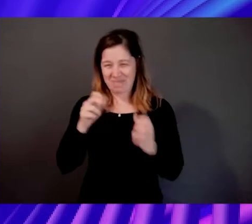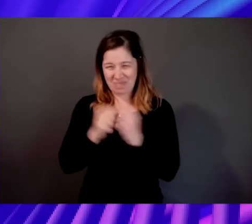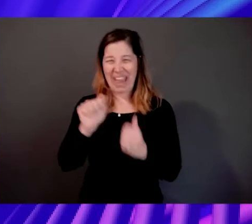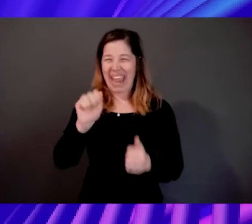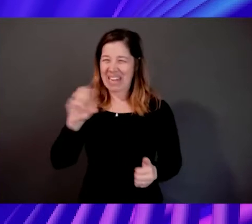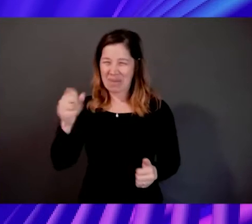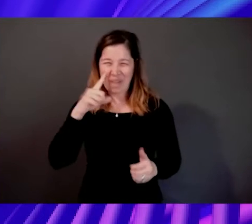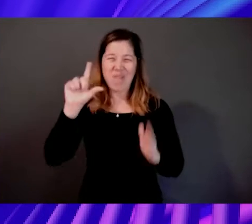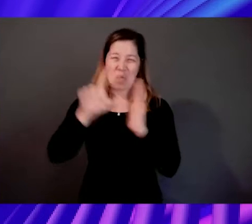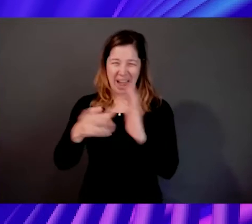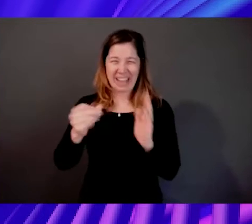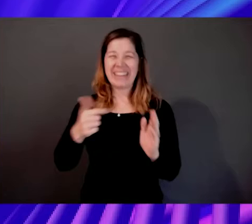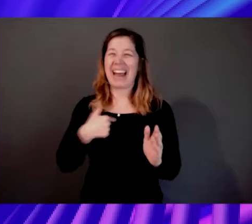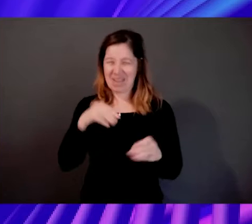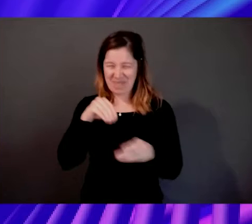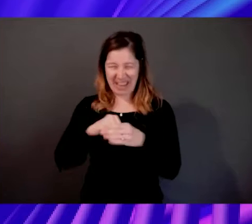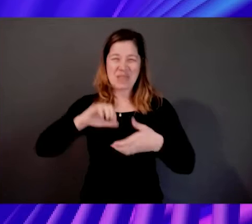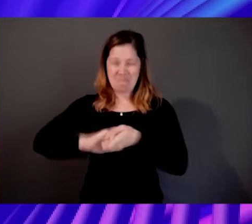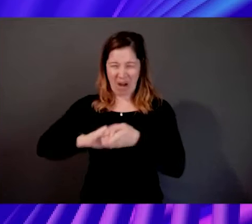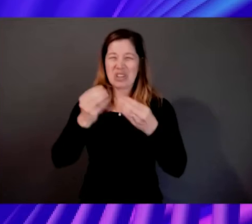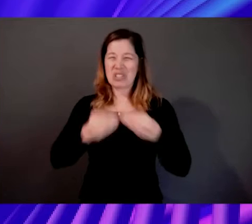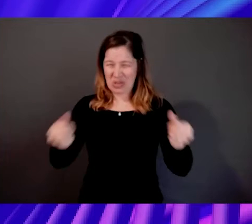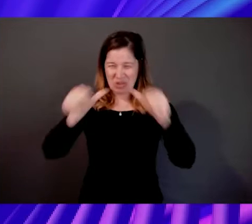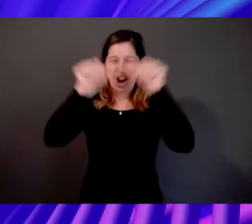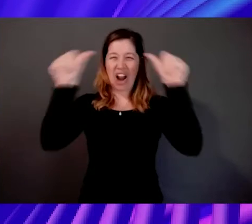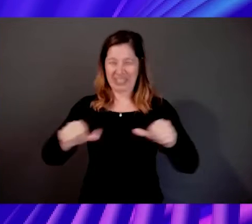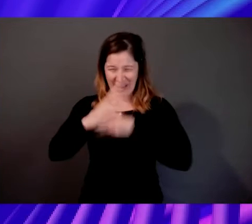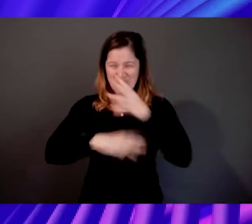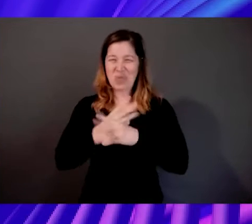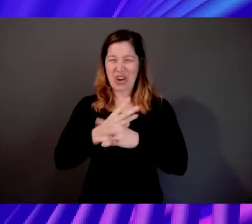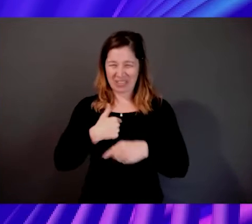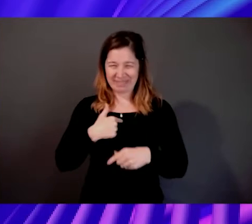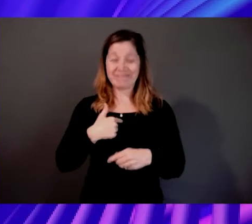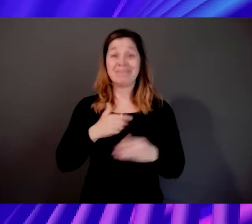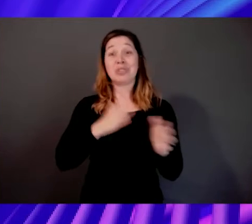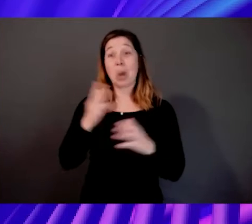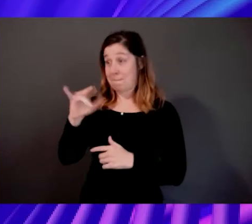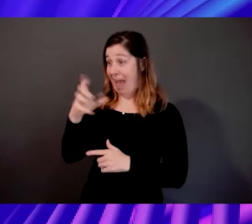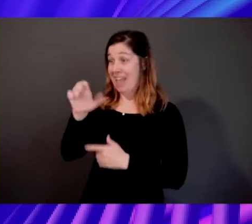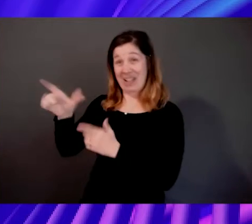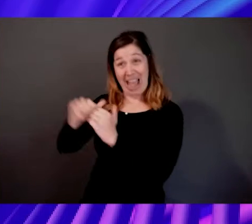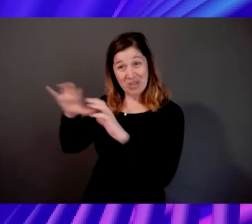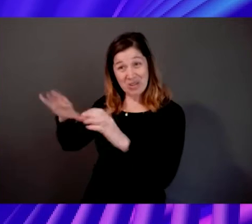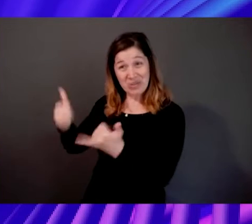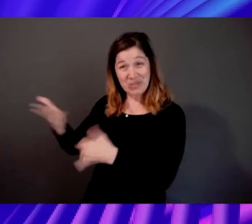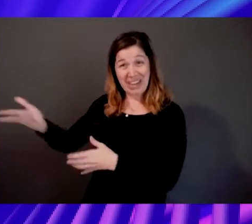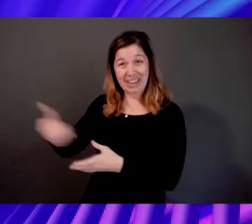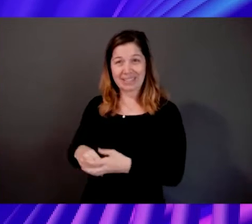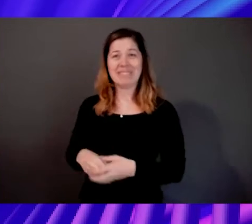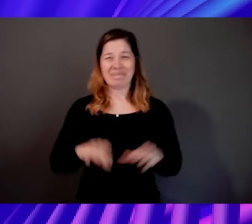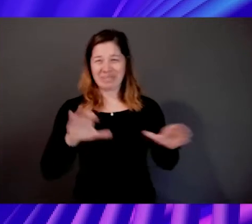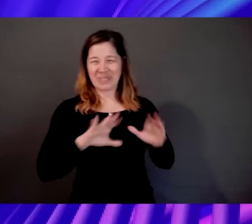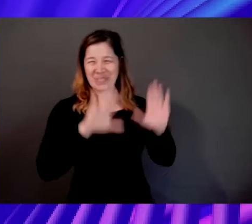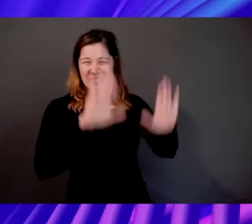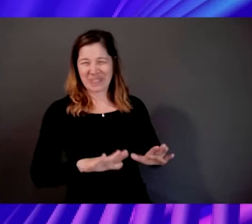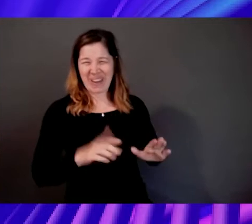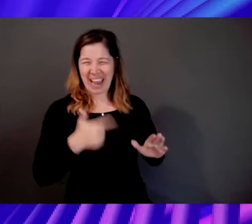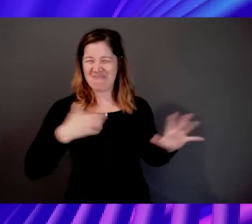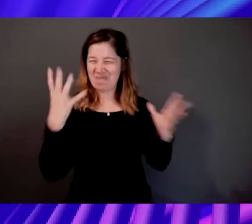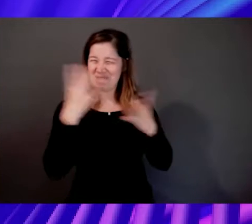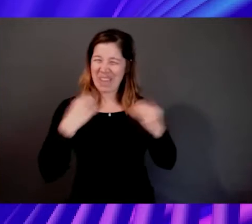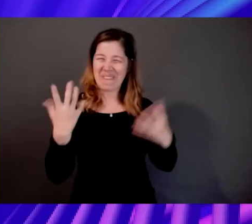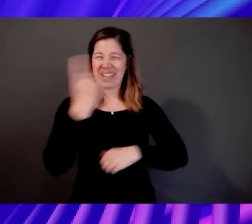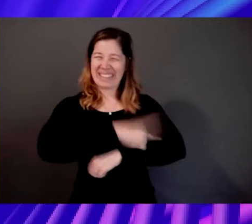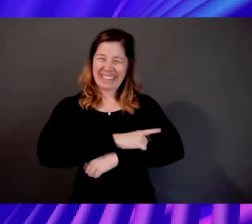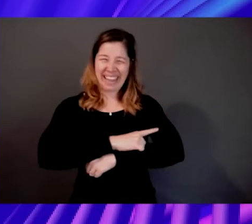and I am in the partner solutions architect world. So Michael, how are you doing today? I'm doing great. Having a beautiful day outside.